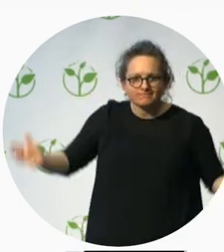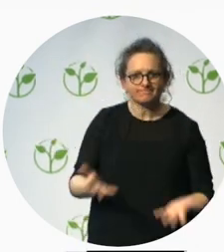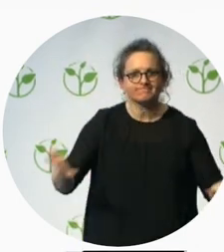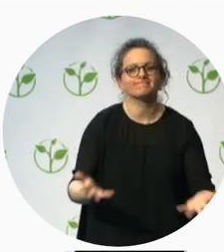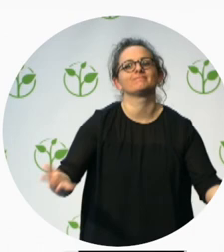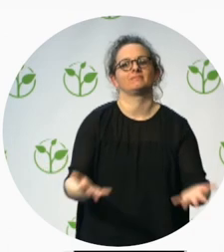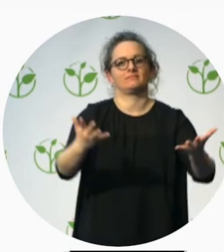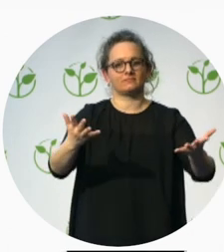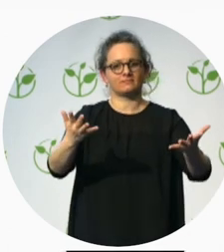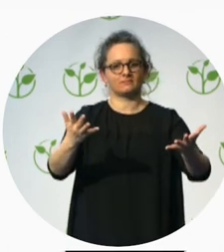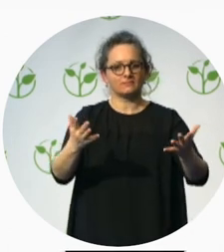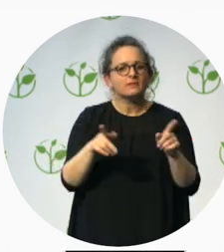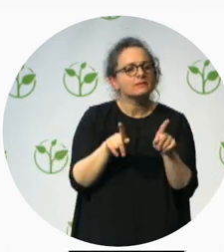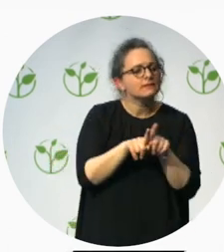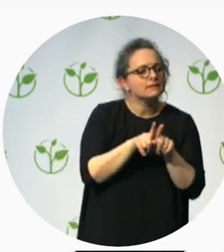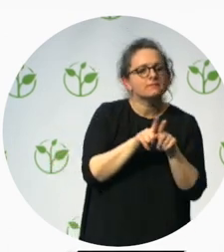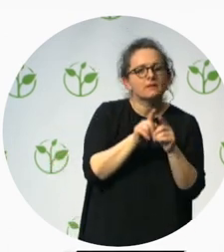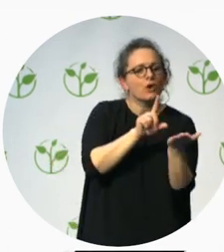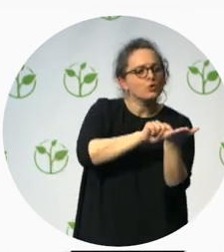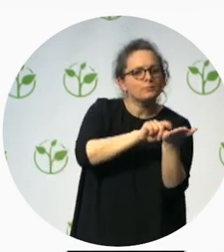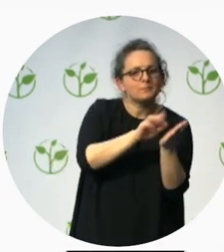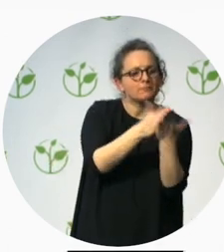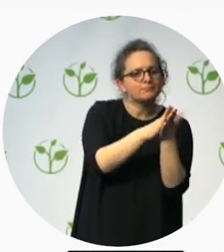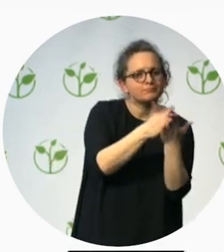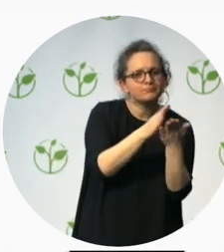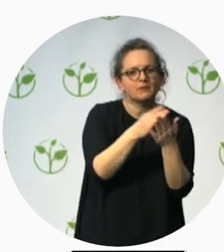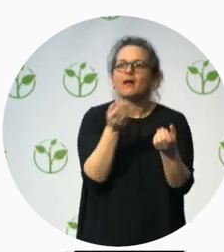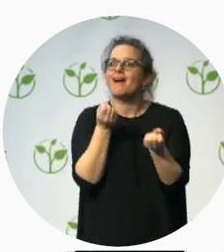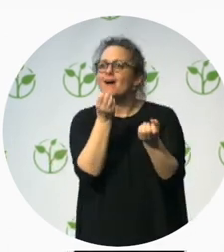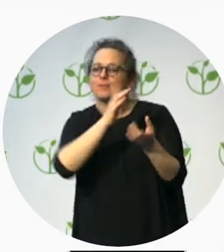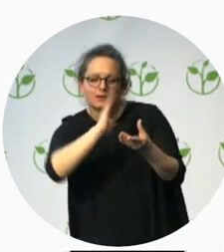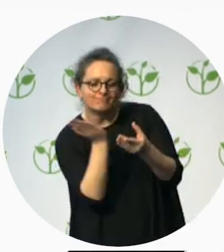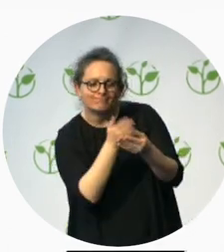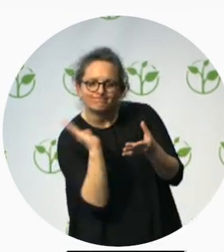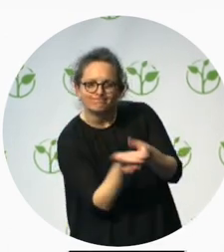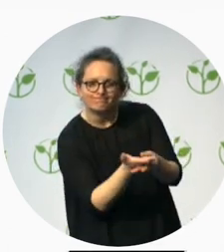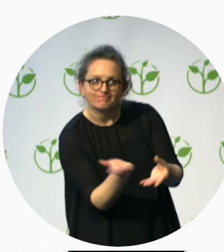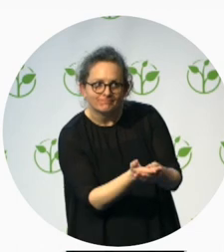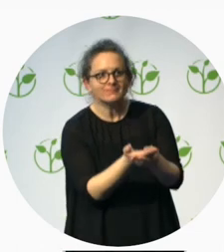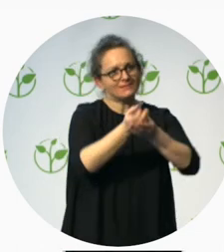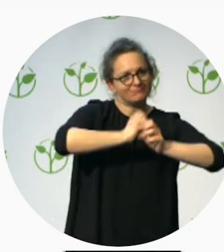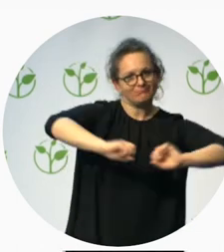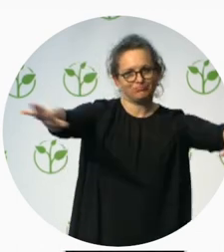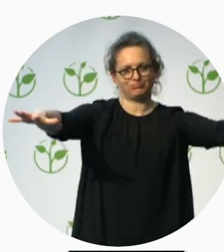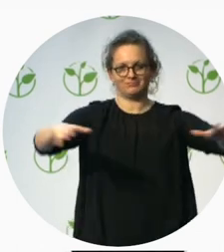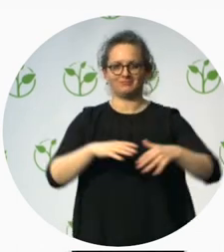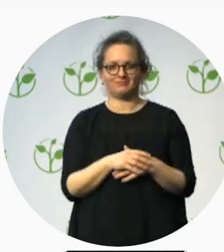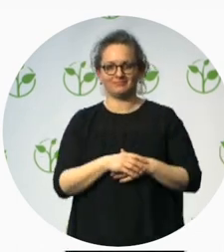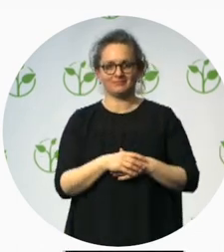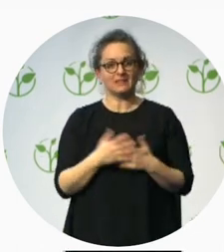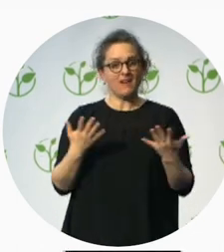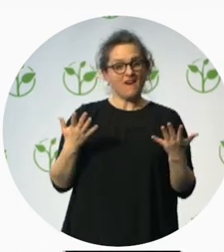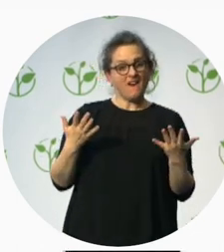successful implementation programs. And third, through sponsoring a special